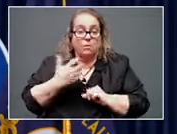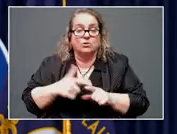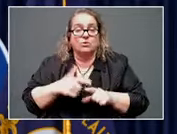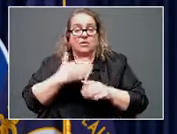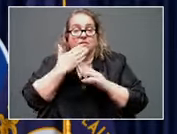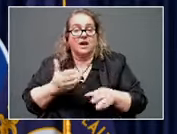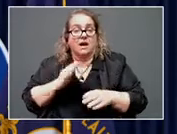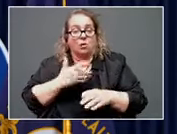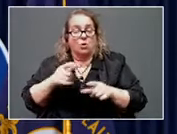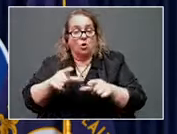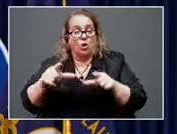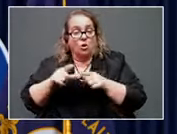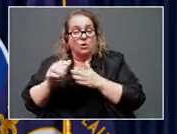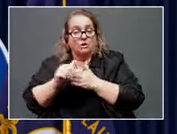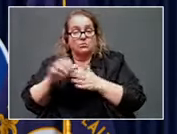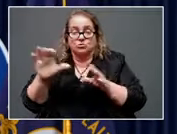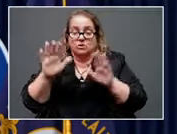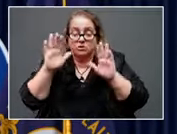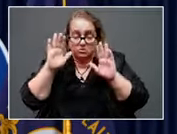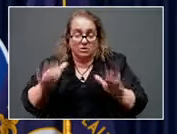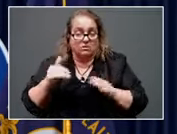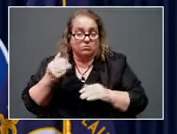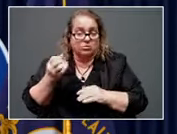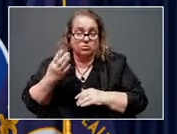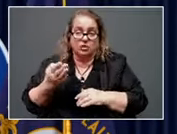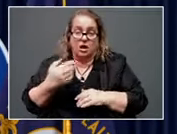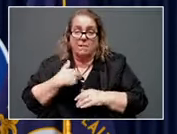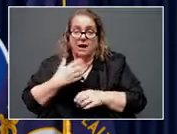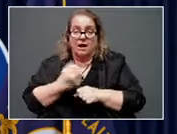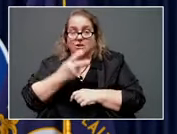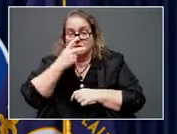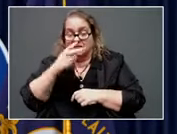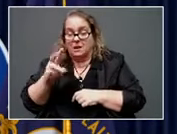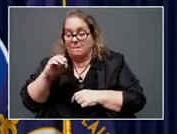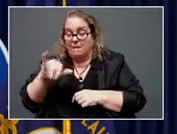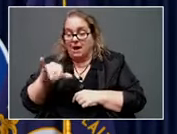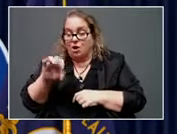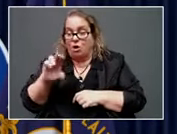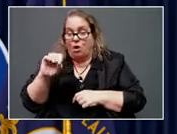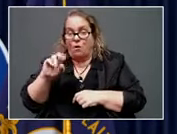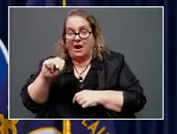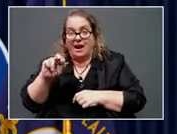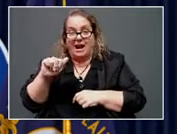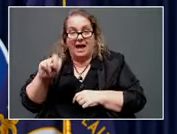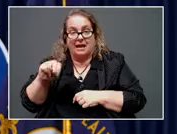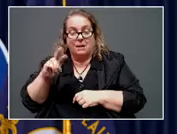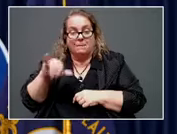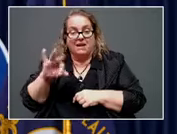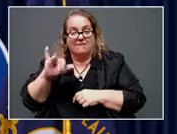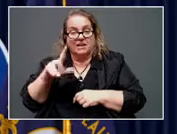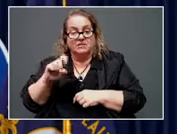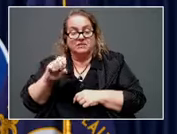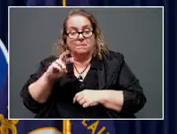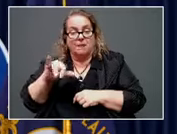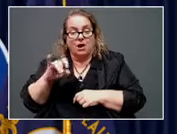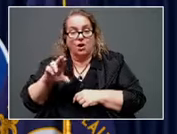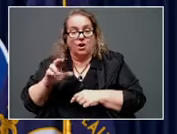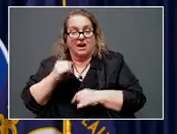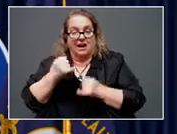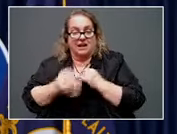incredible job. I got to see Mayor Onan, Mayfield's mayor, just the end of last week. She was up both